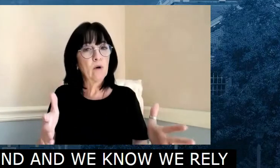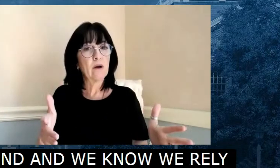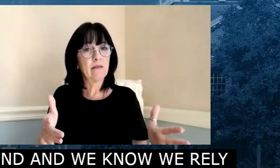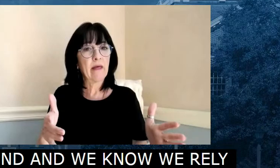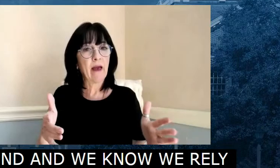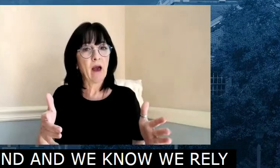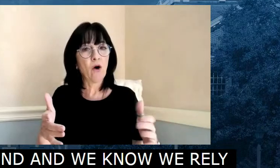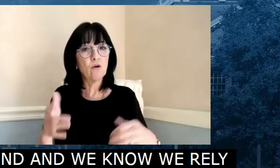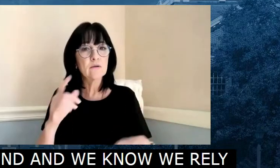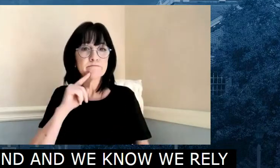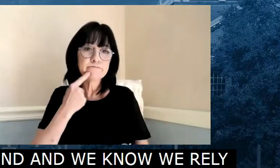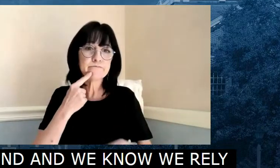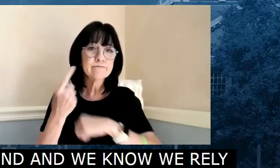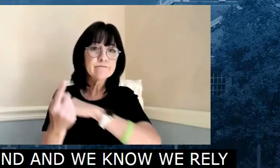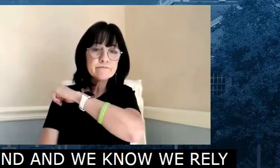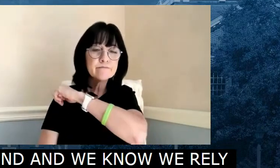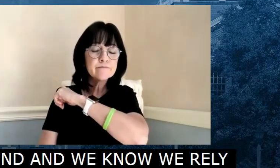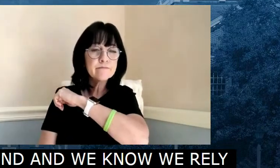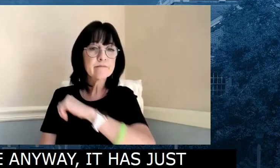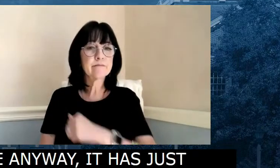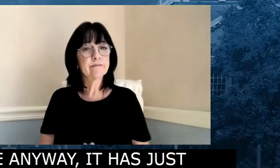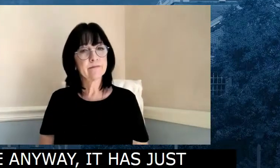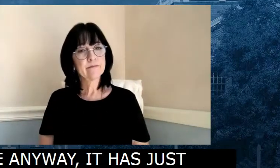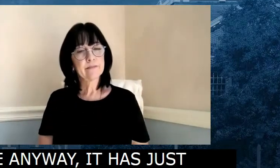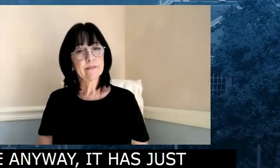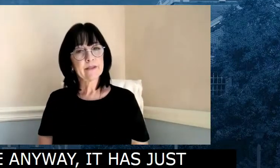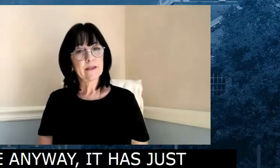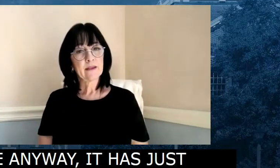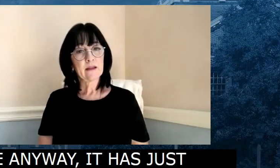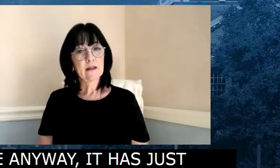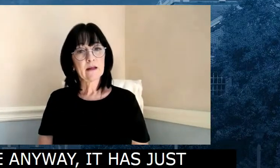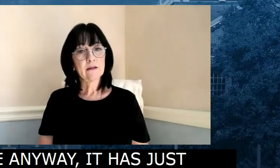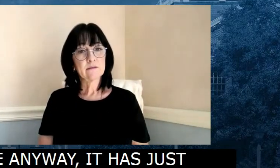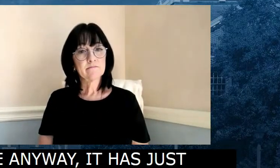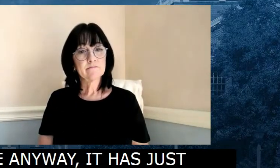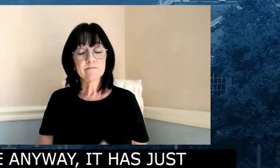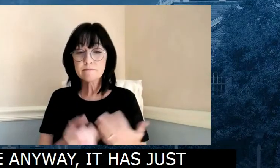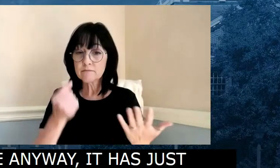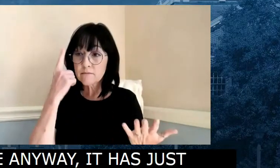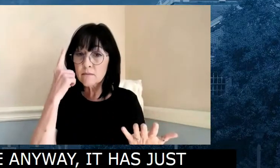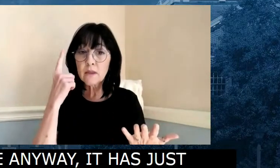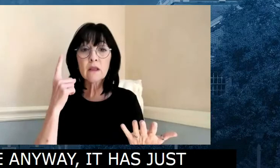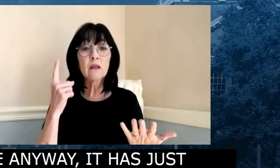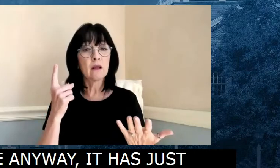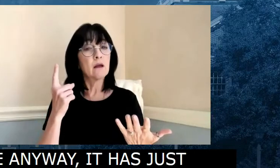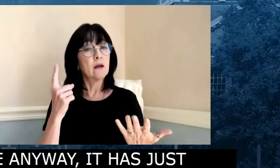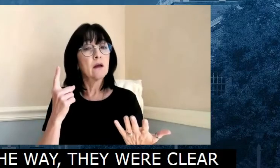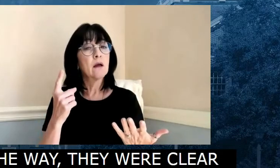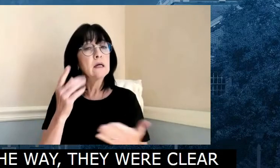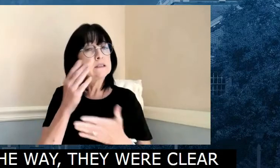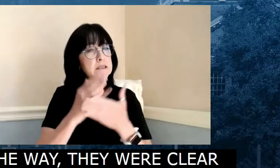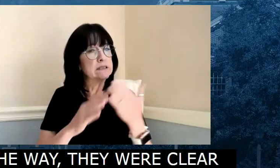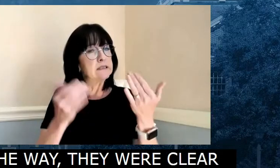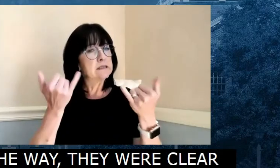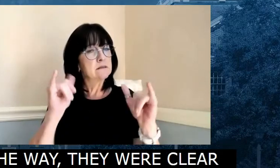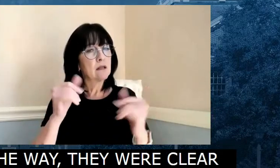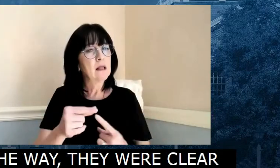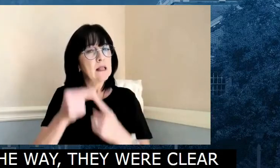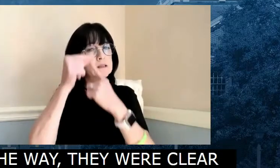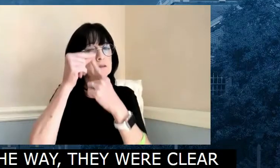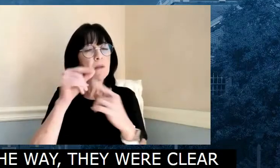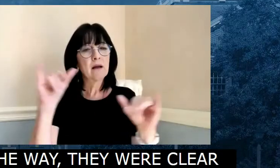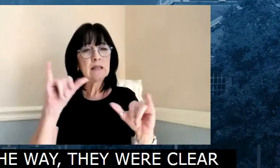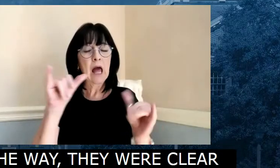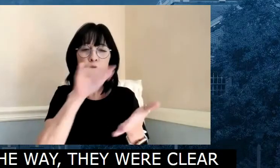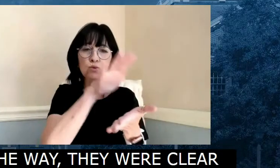way, they were clear from the beginning about some of the exceptions in schools, in prisons, in congregate settings, et cetera,